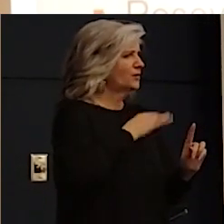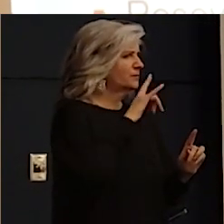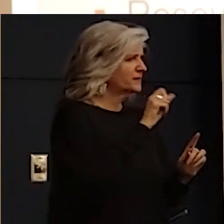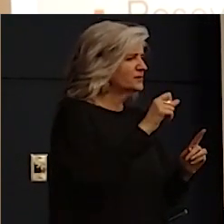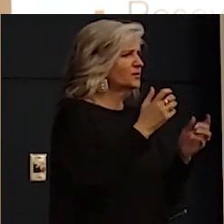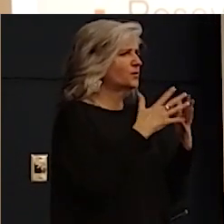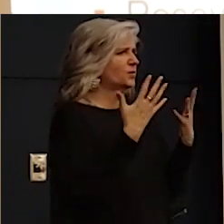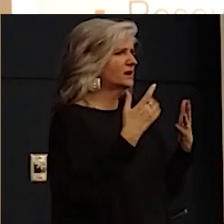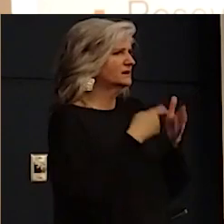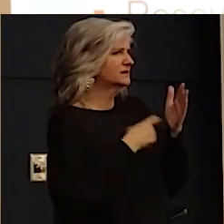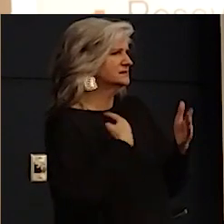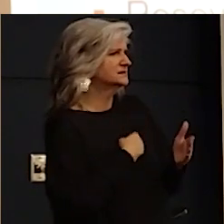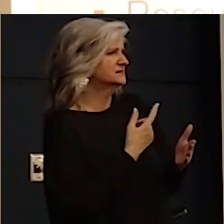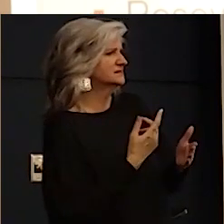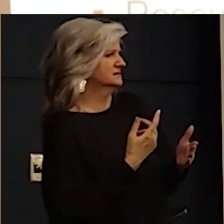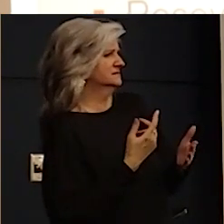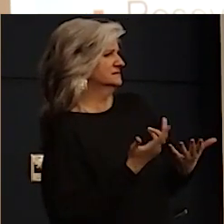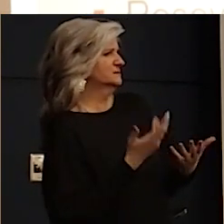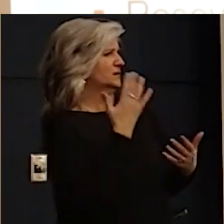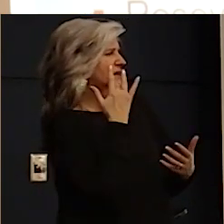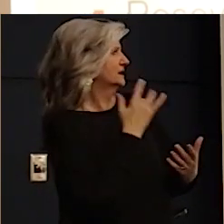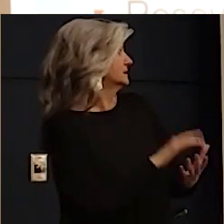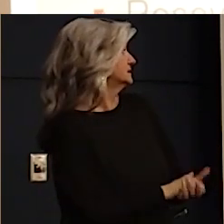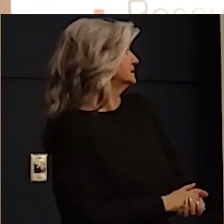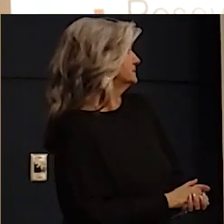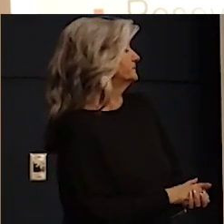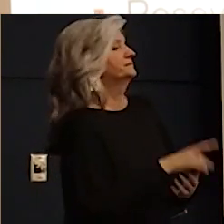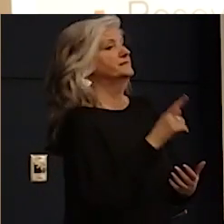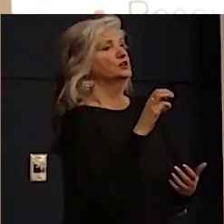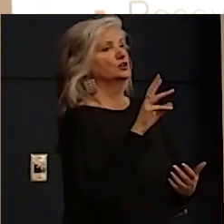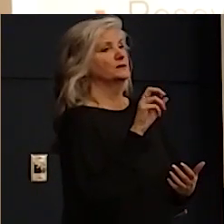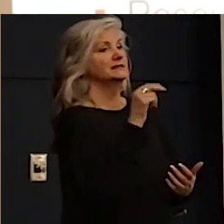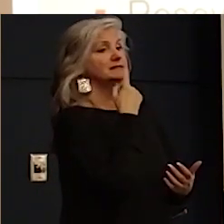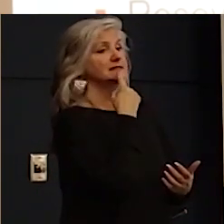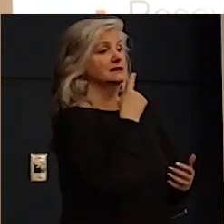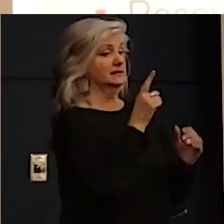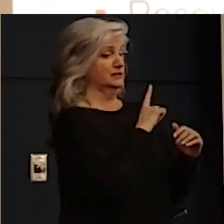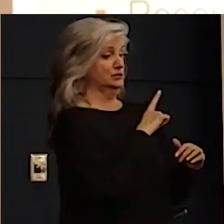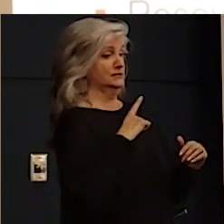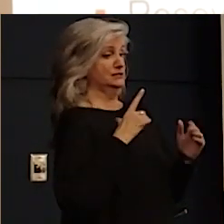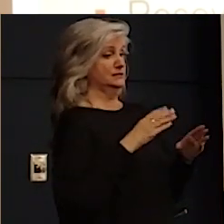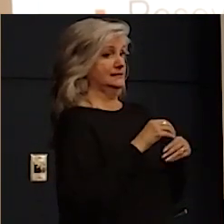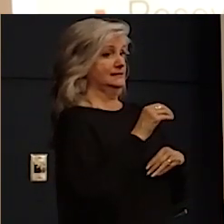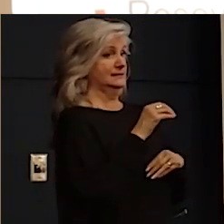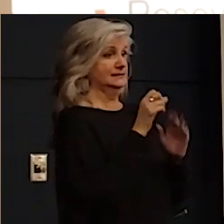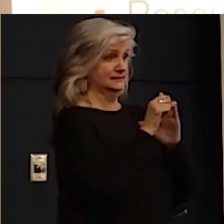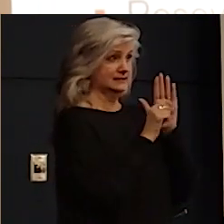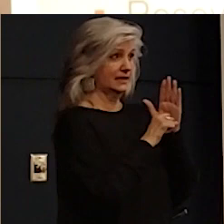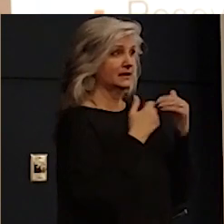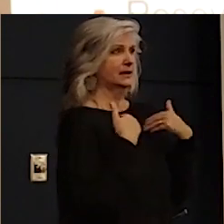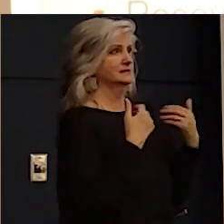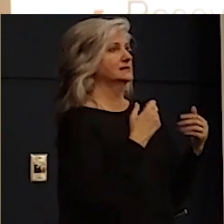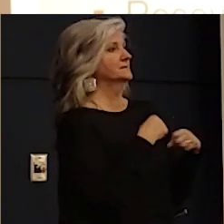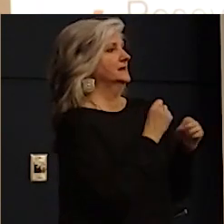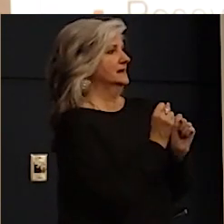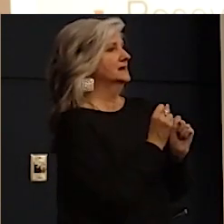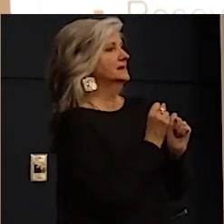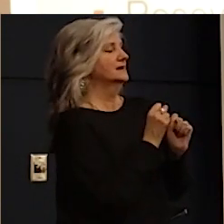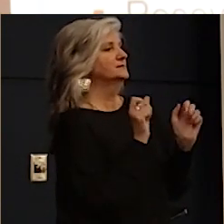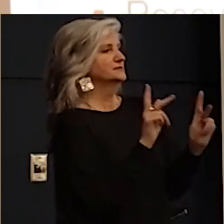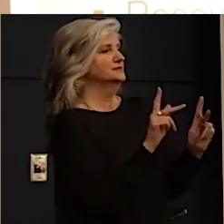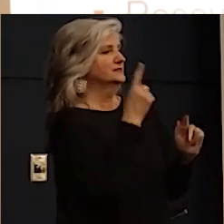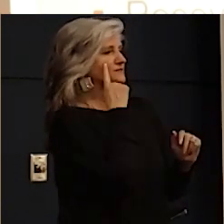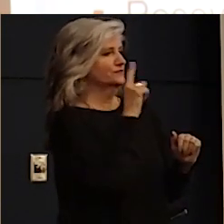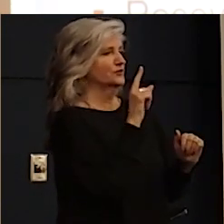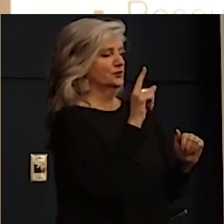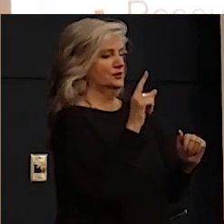much? Well, as Kerwin pointed out, the legislation we have in the state has created the opportunity for utilities to make a